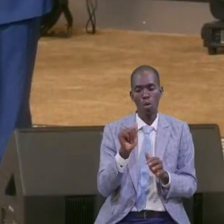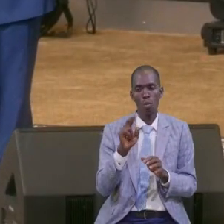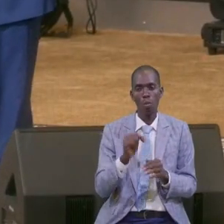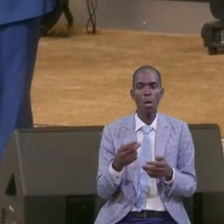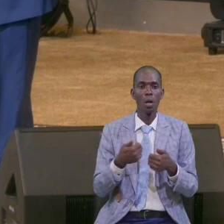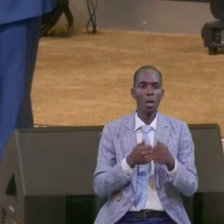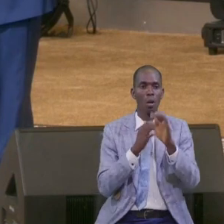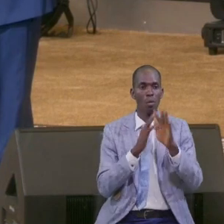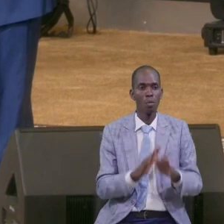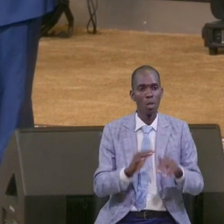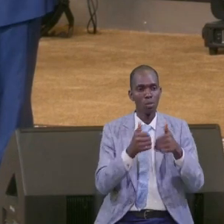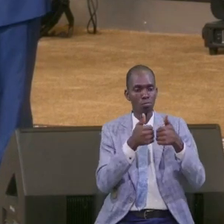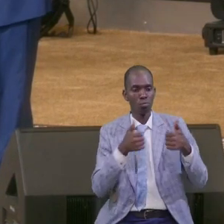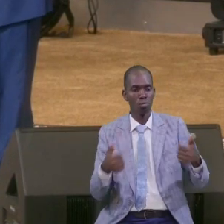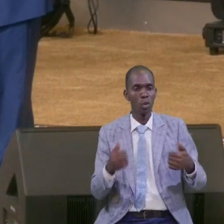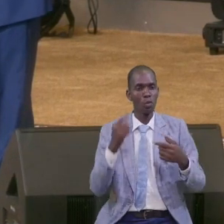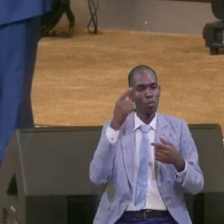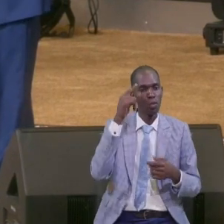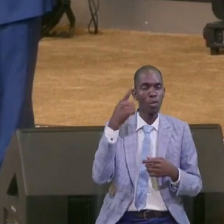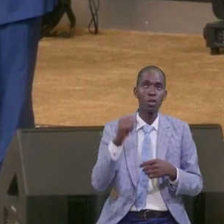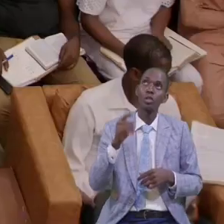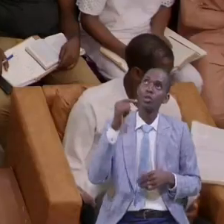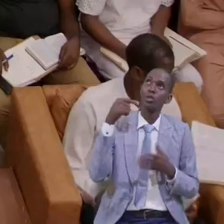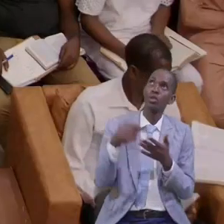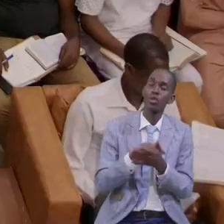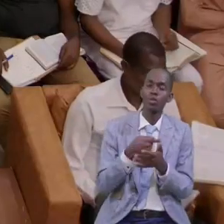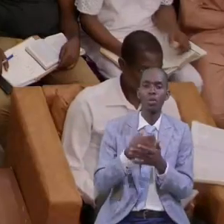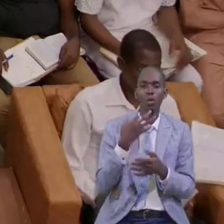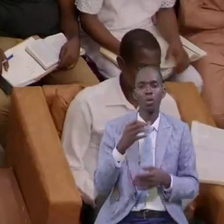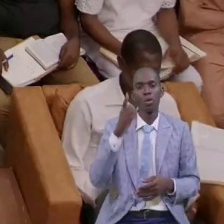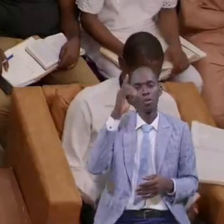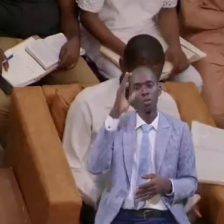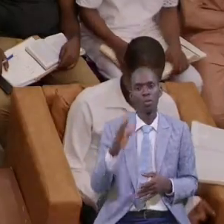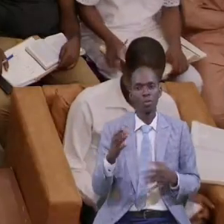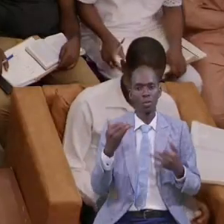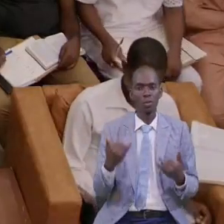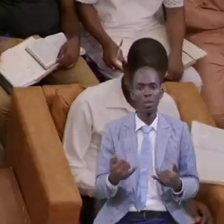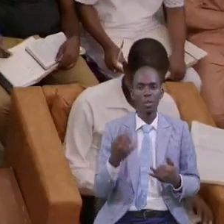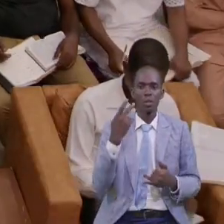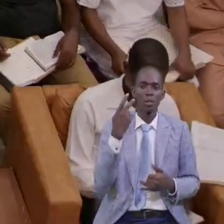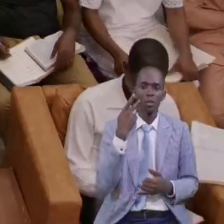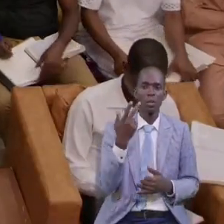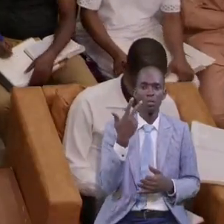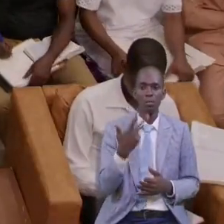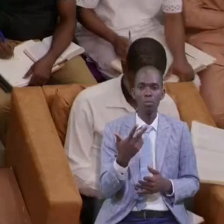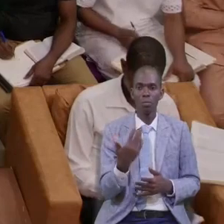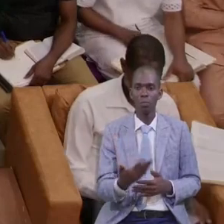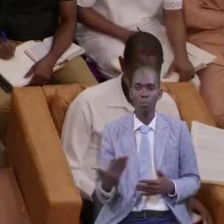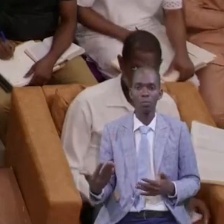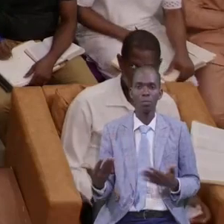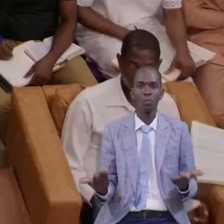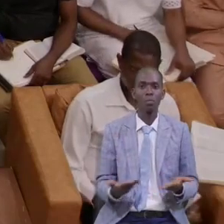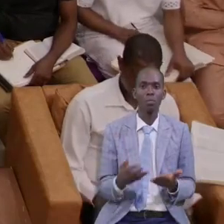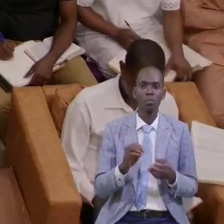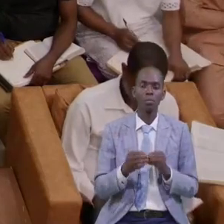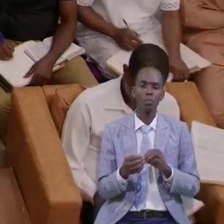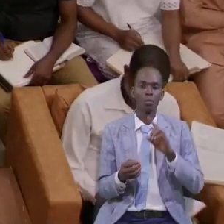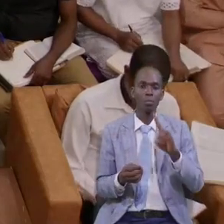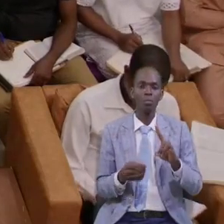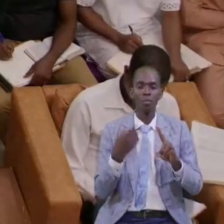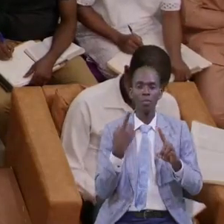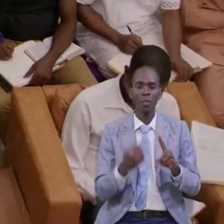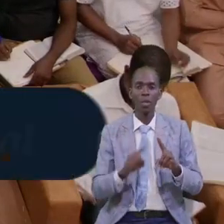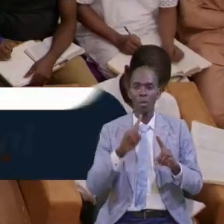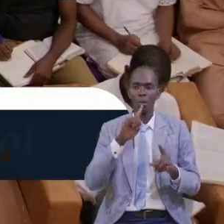the gospel of God. We're looking at three things here. Number one, we're looking at the